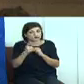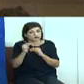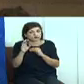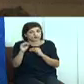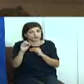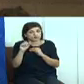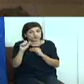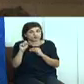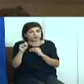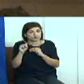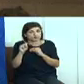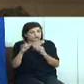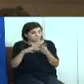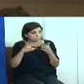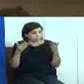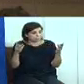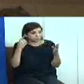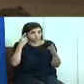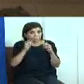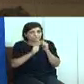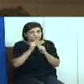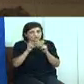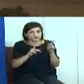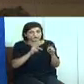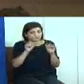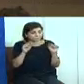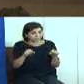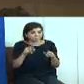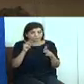it so everyone can read it. It's a wonderful experience.